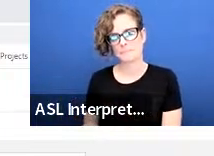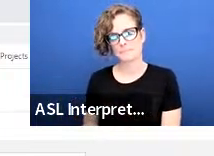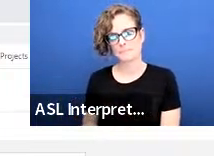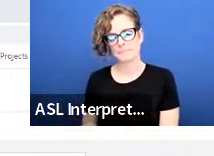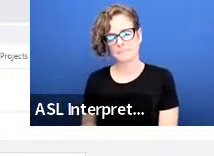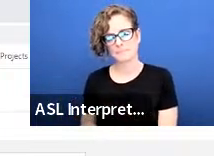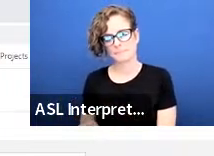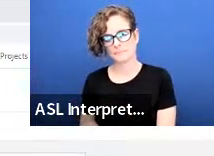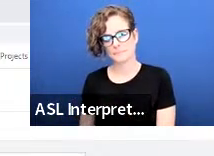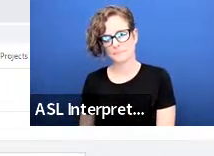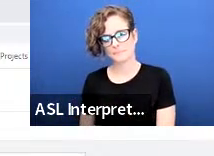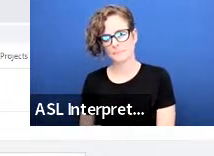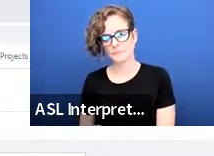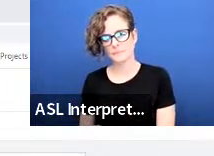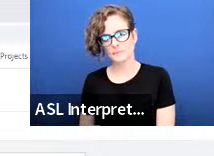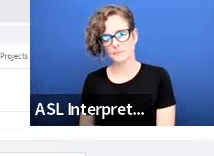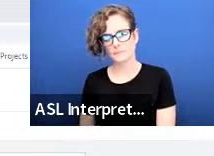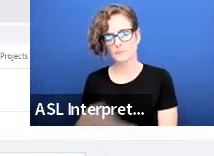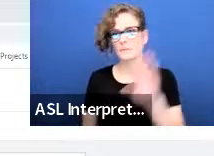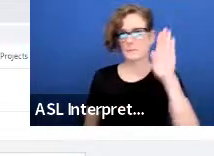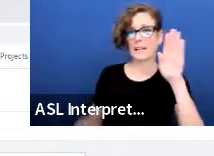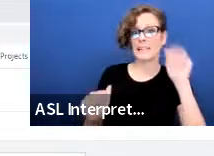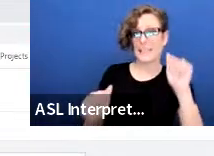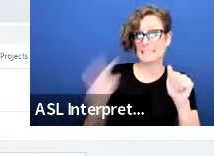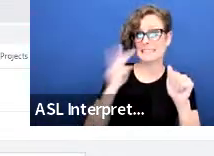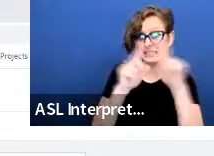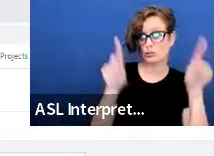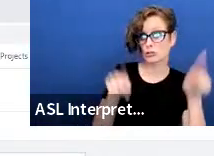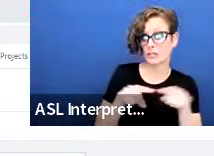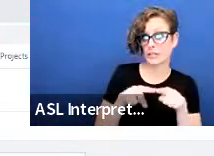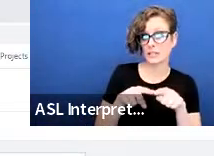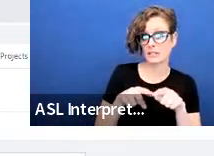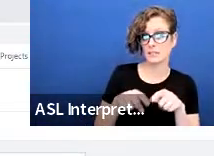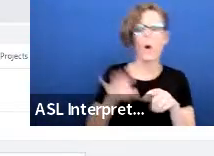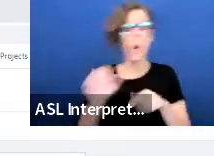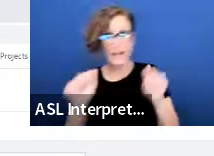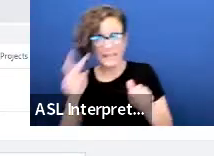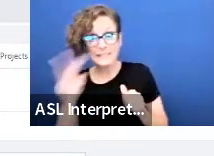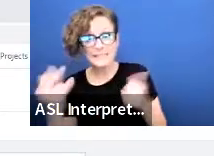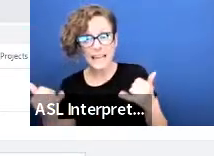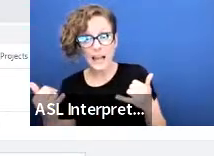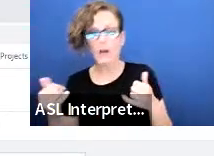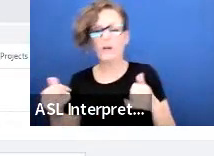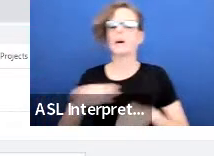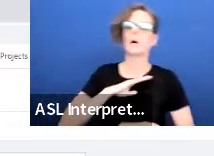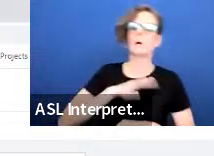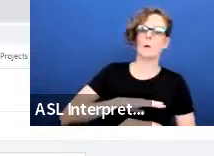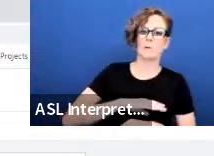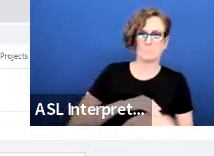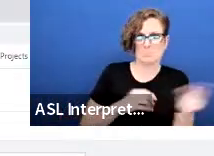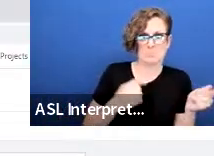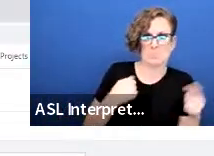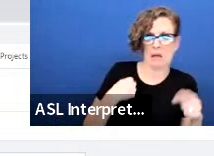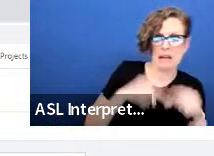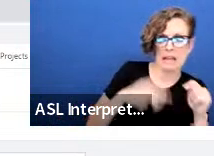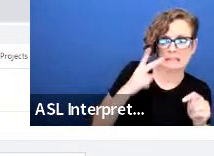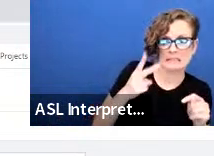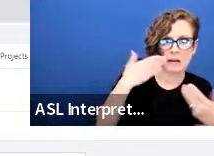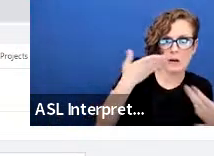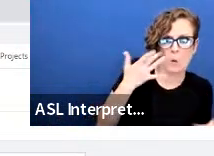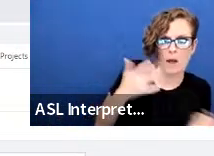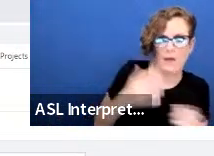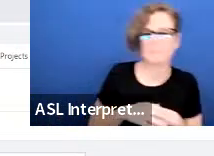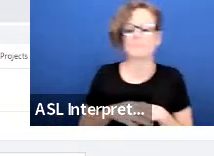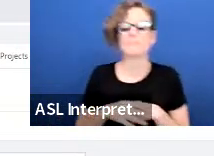Maybe I'm doing the wrong one. We can see your screen. Oh, you can see it now? Okay. I can see it. I don't know why. Okay, so this